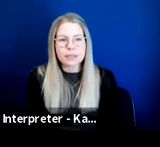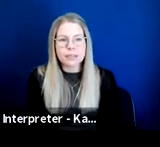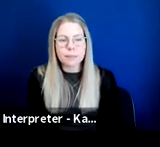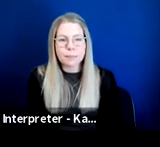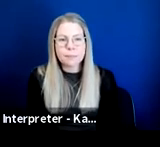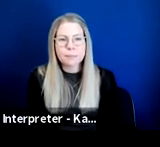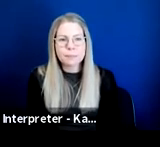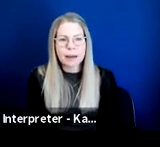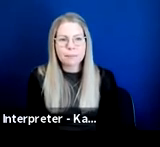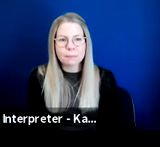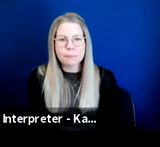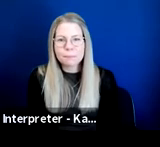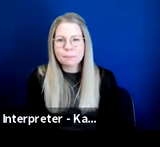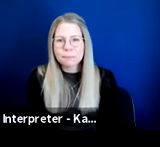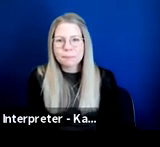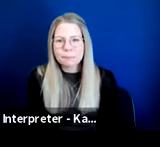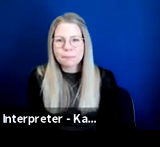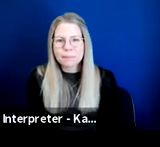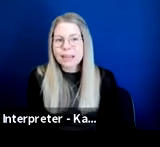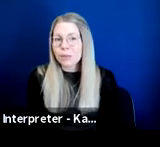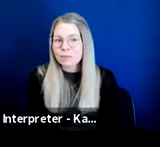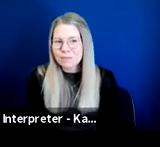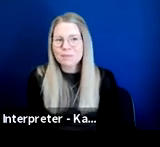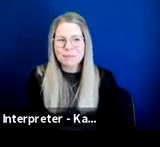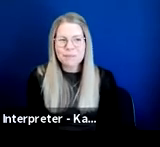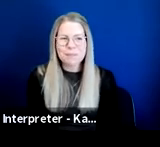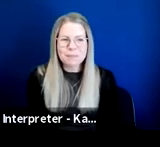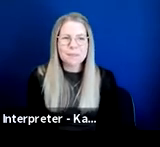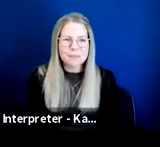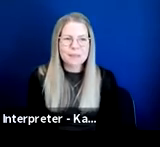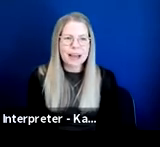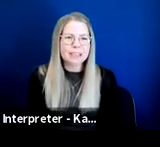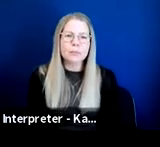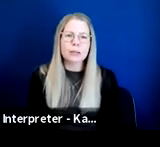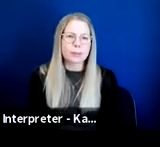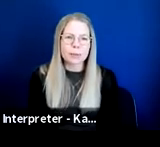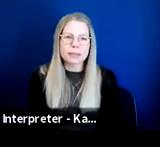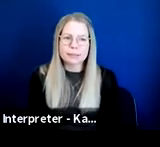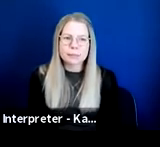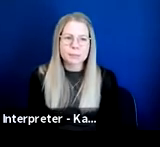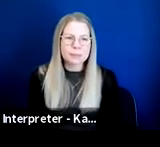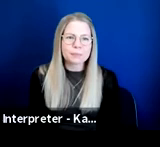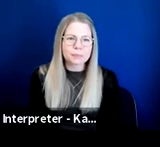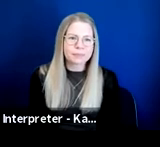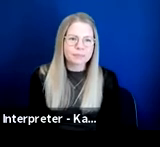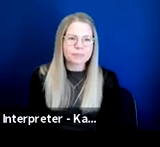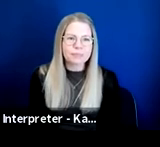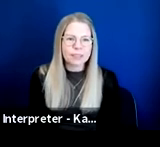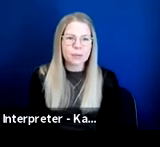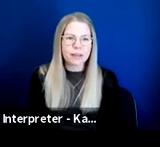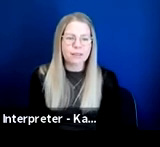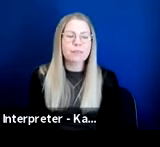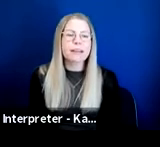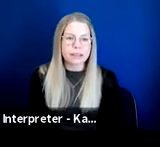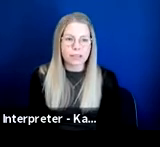then that's something we could set up. Yeah. Thank you. Yeah, it's a small department.